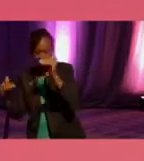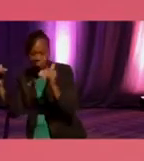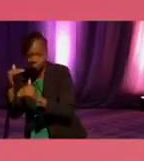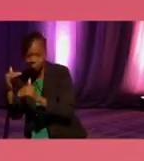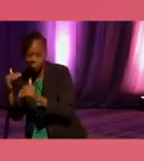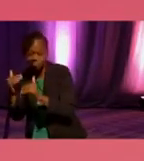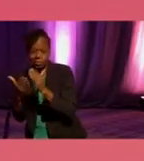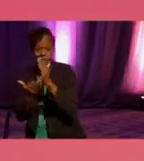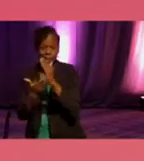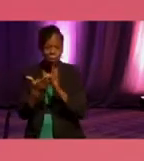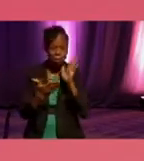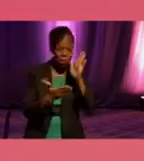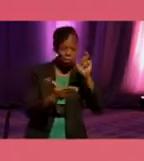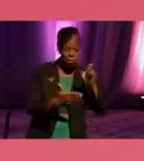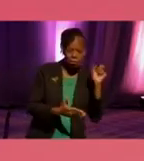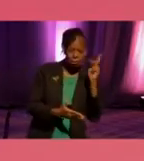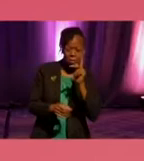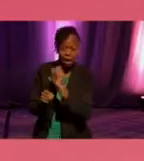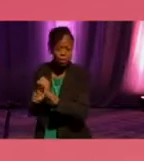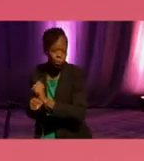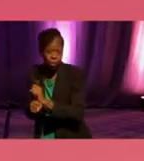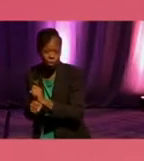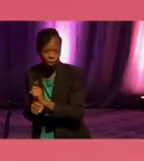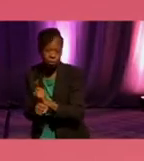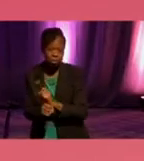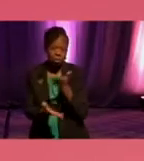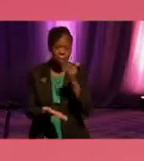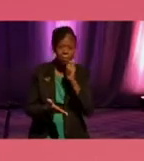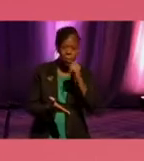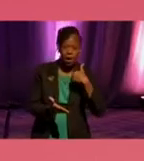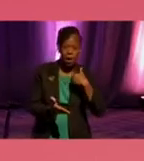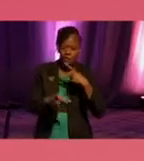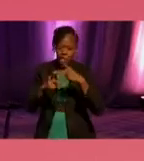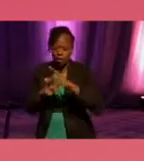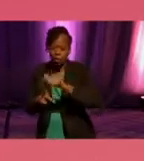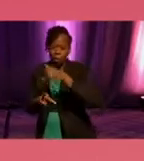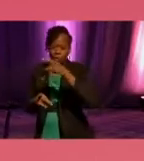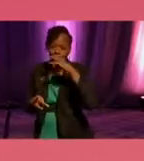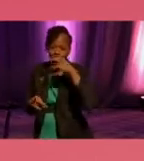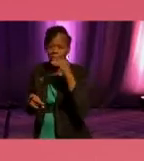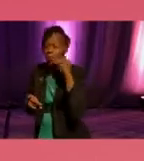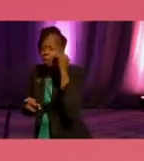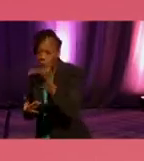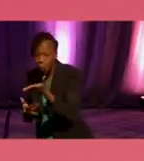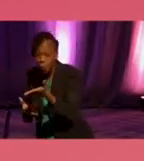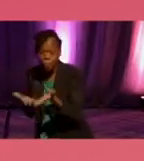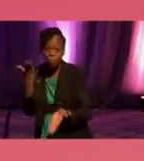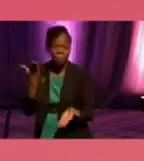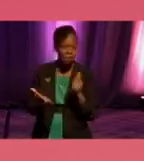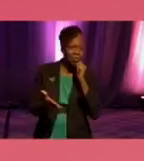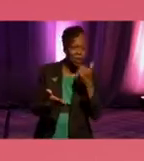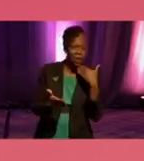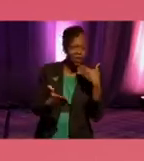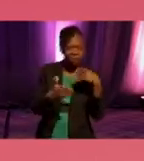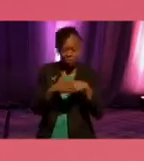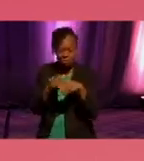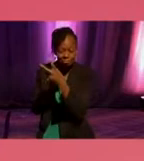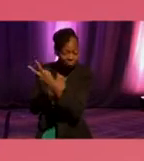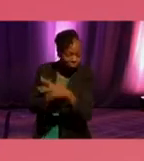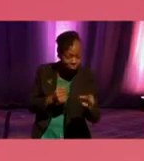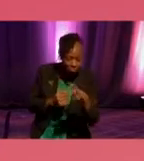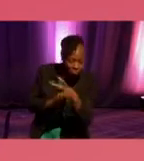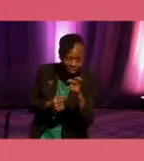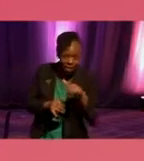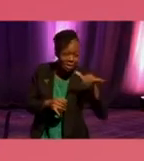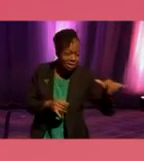work. They don't have alternative child care. There are transportation issues. So there are some parents that are getting missed. Our goal right now